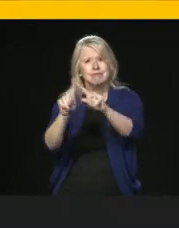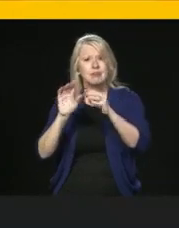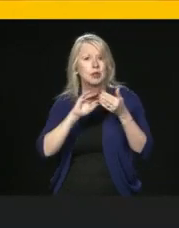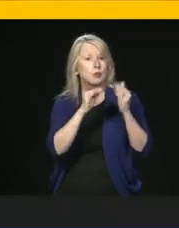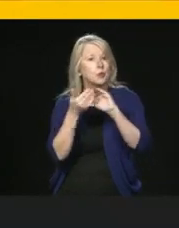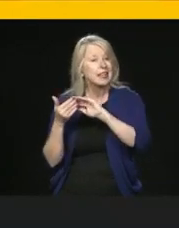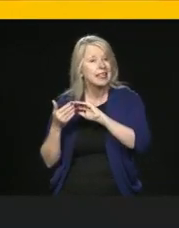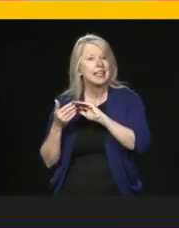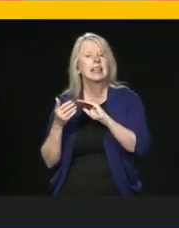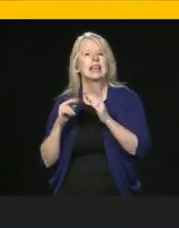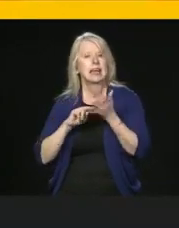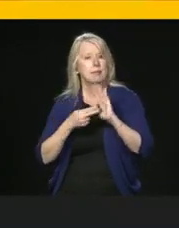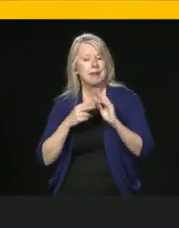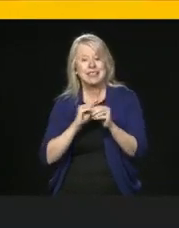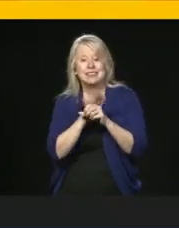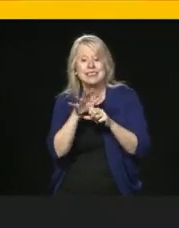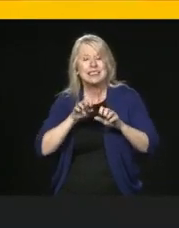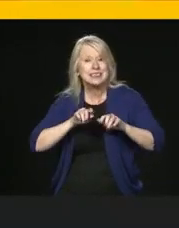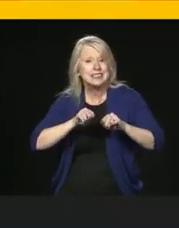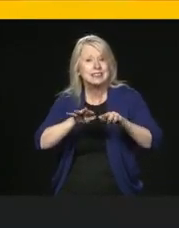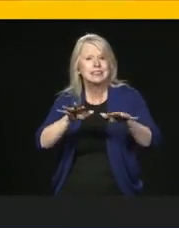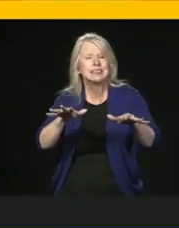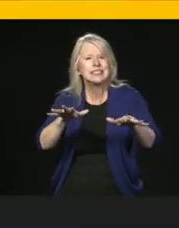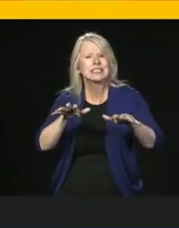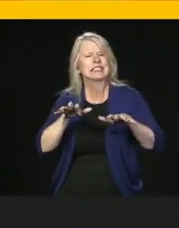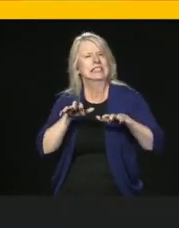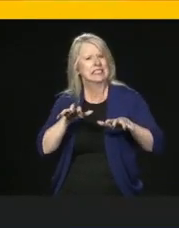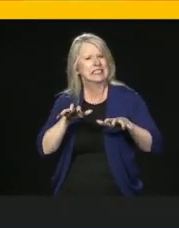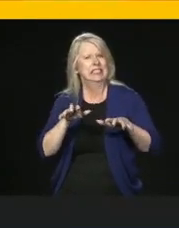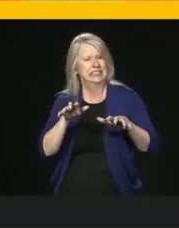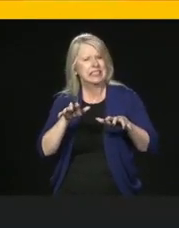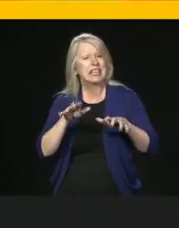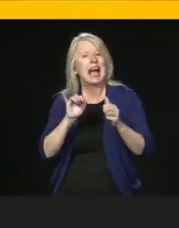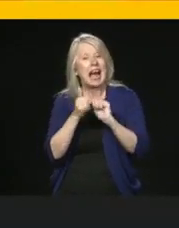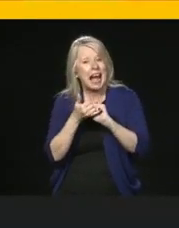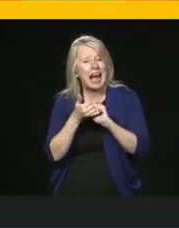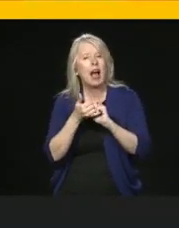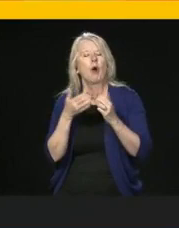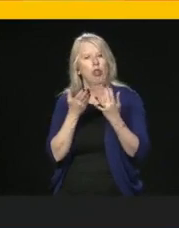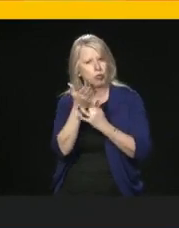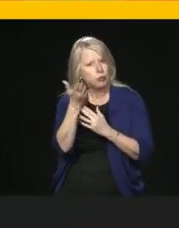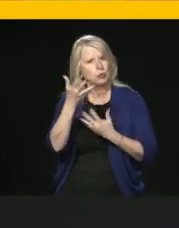through unrelenting social distancing.